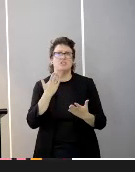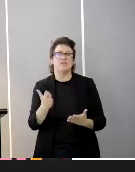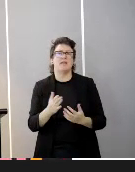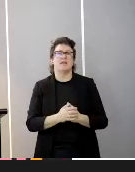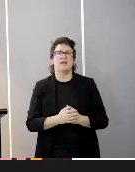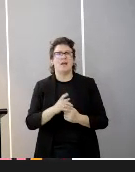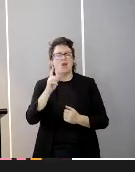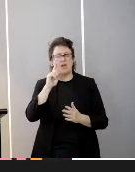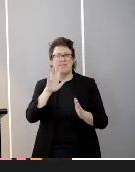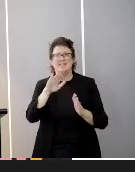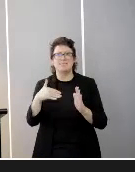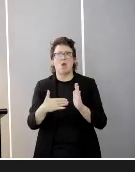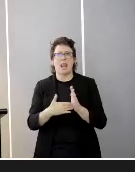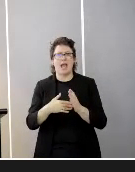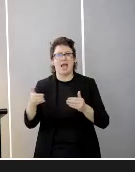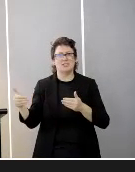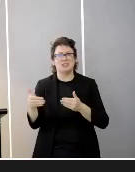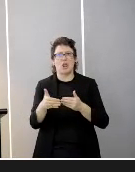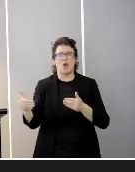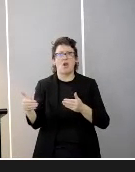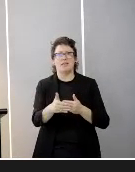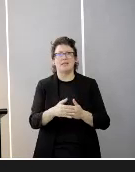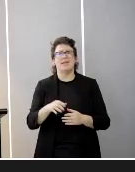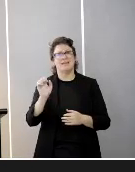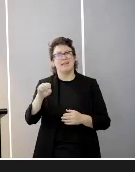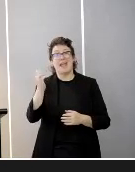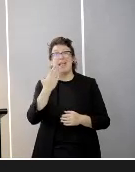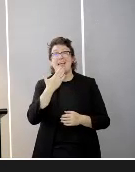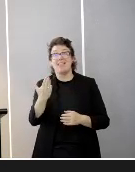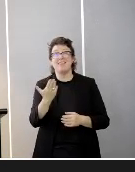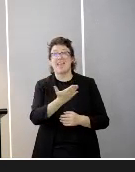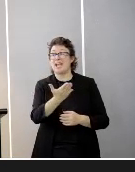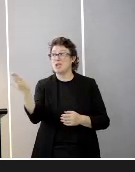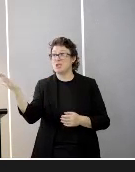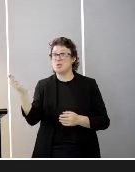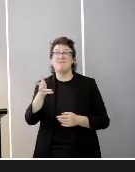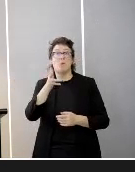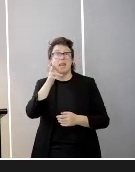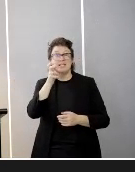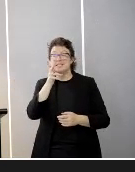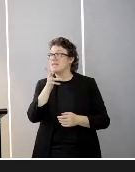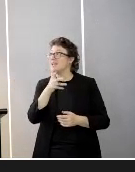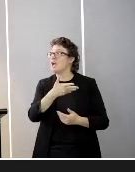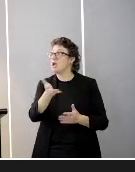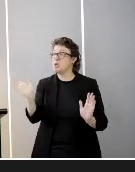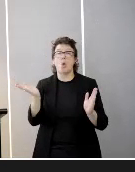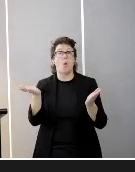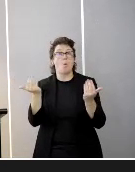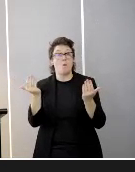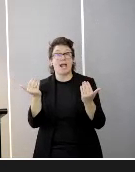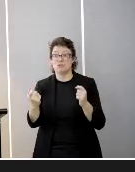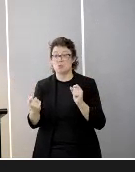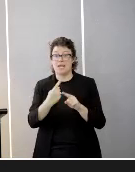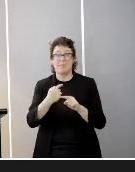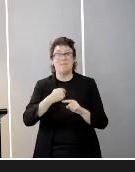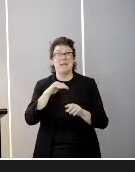And I think that's my last slide. Yeah. So thank you all for listening. You're welcome to email me about anything,